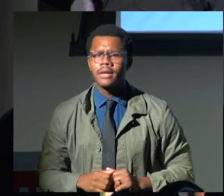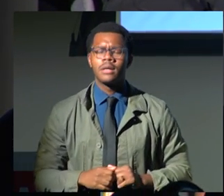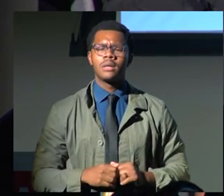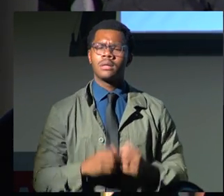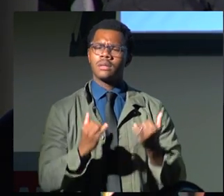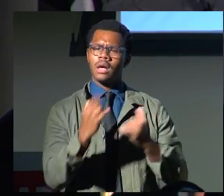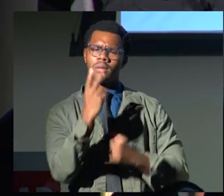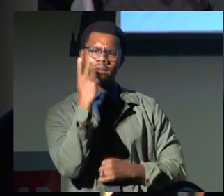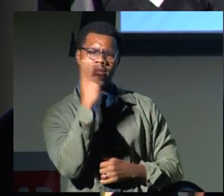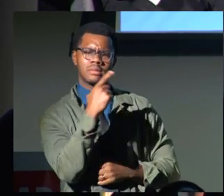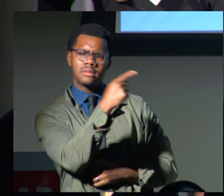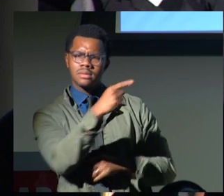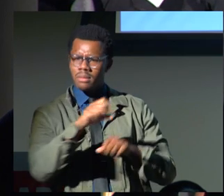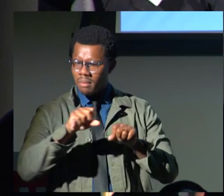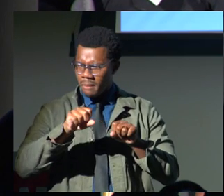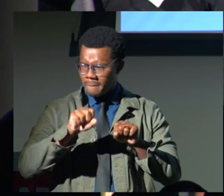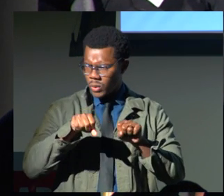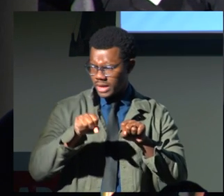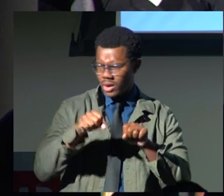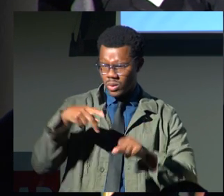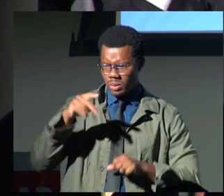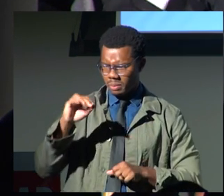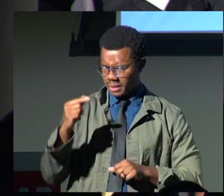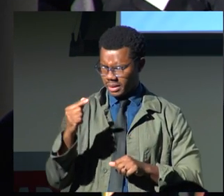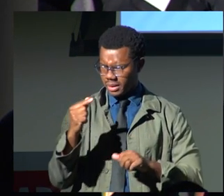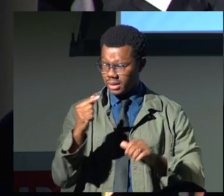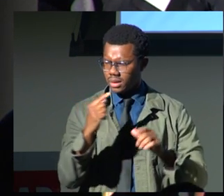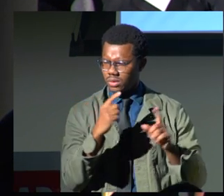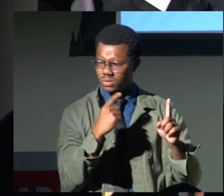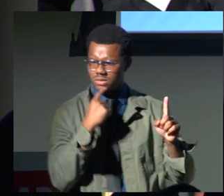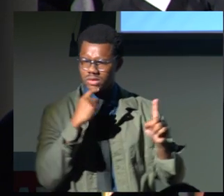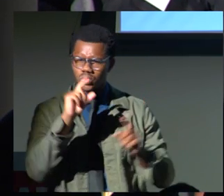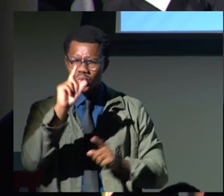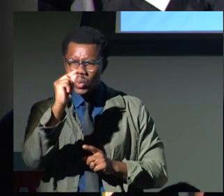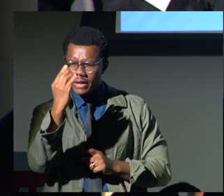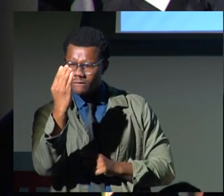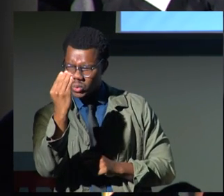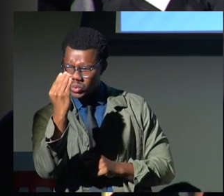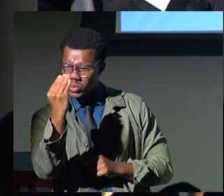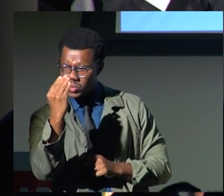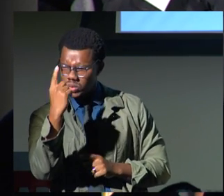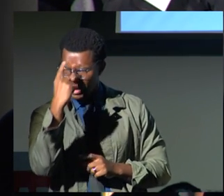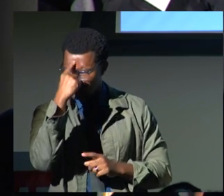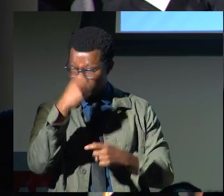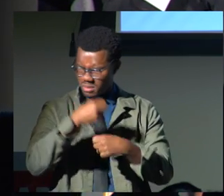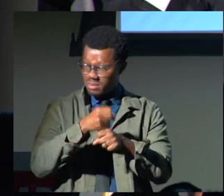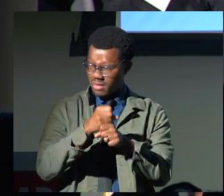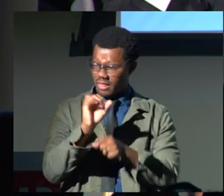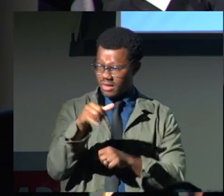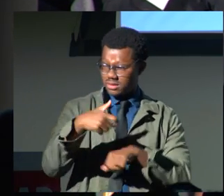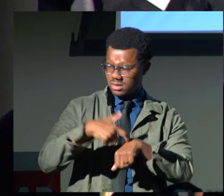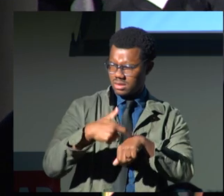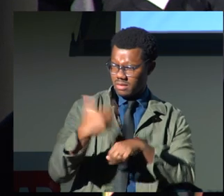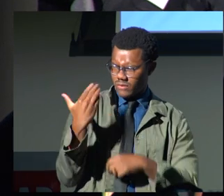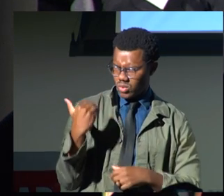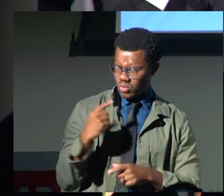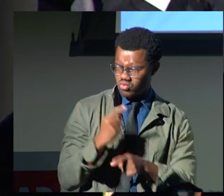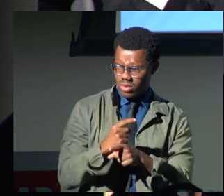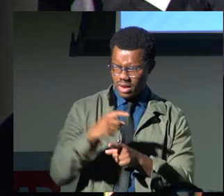is Motorcycle Pig, which you created in 2014. I think it was for Pace, for the Pace show, yes.